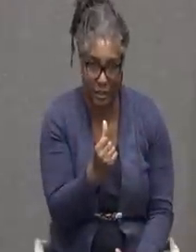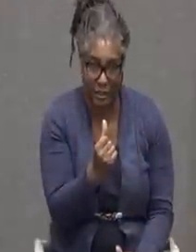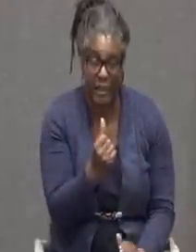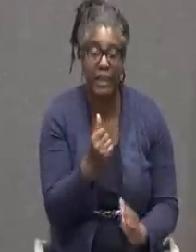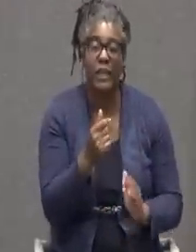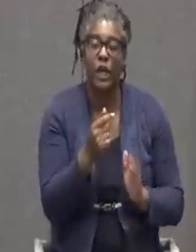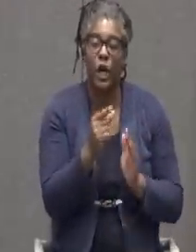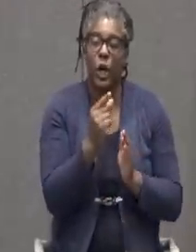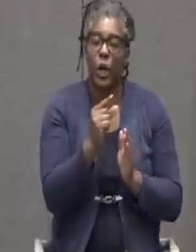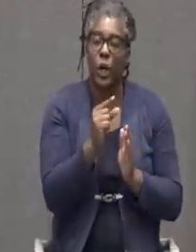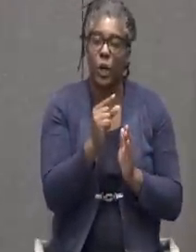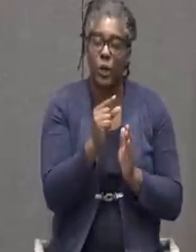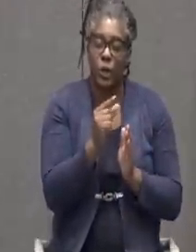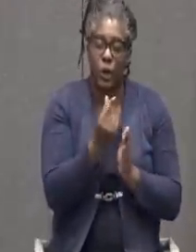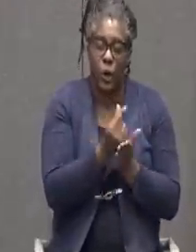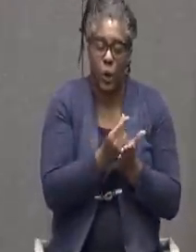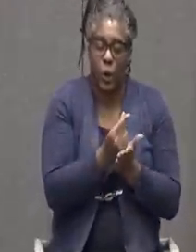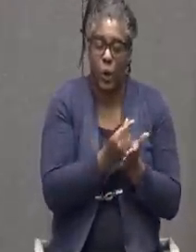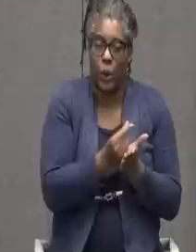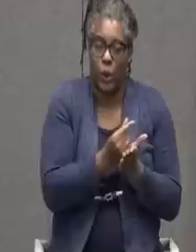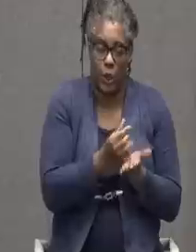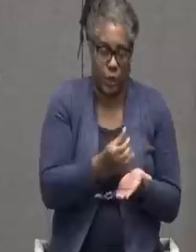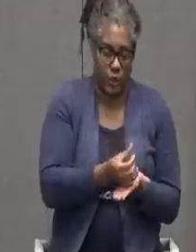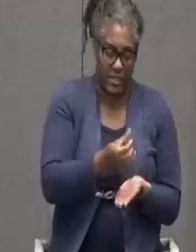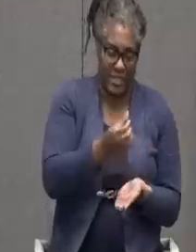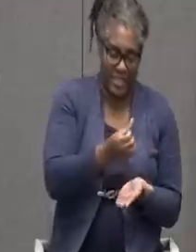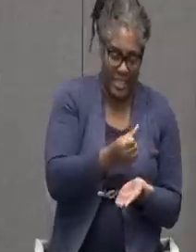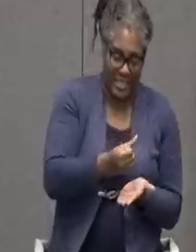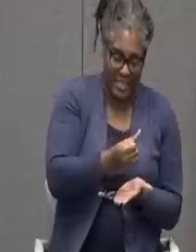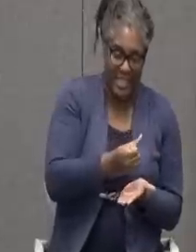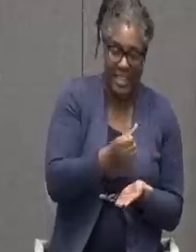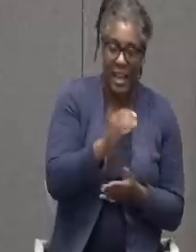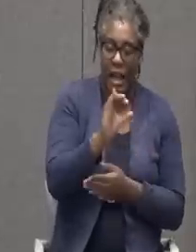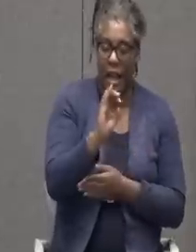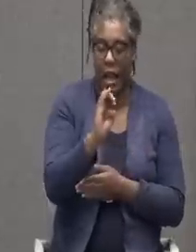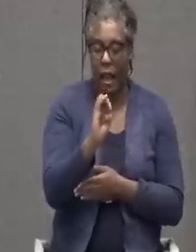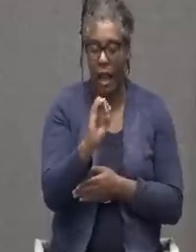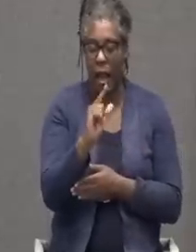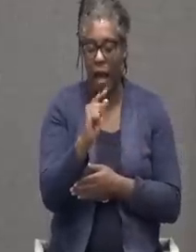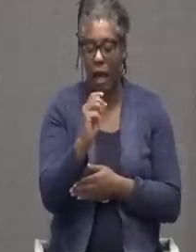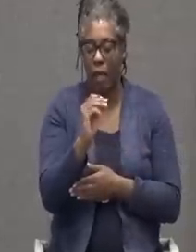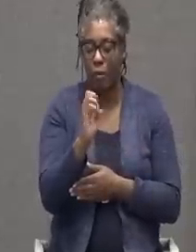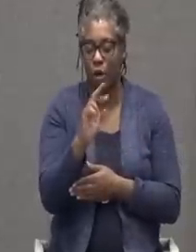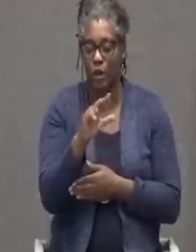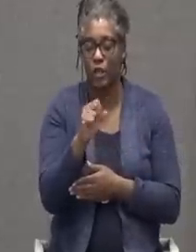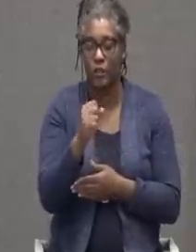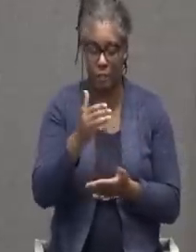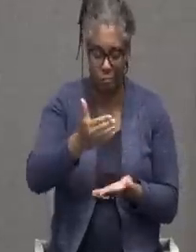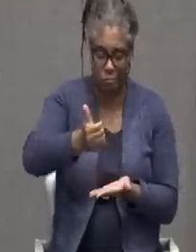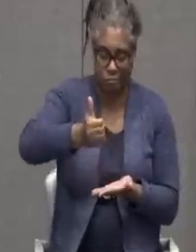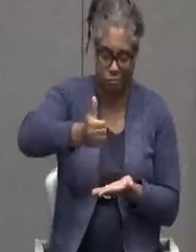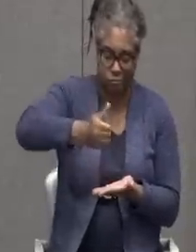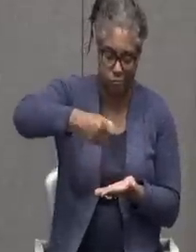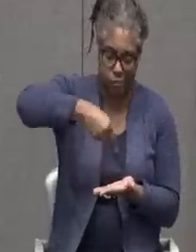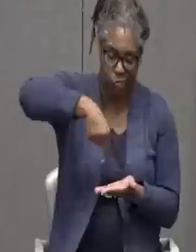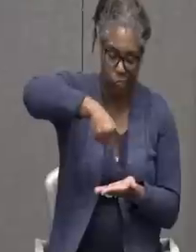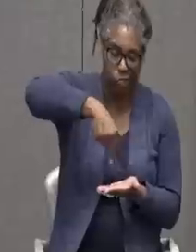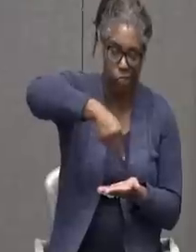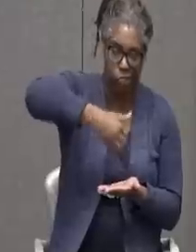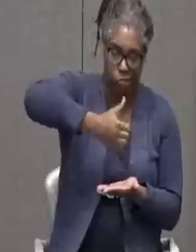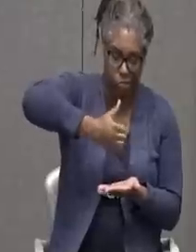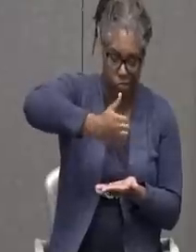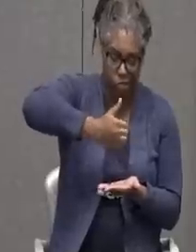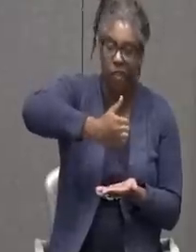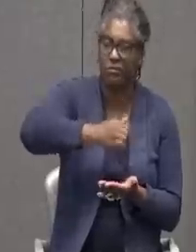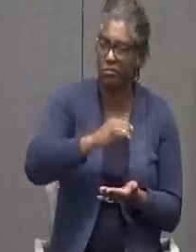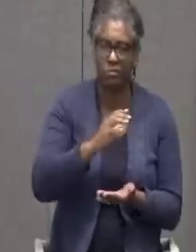glue, those work just as well. They just take a little bit longer to dry, but they're safer. Next